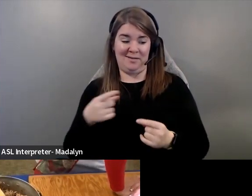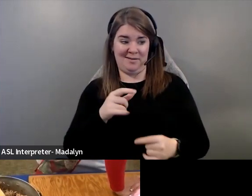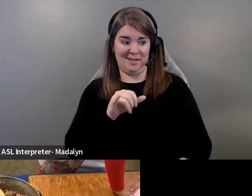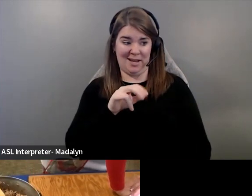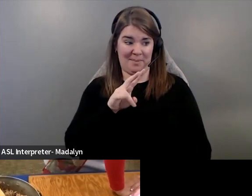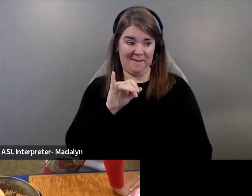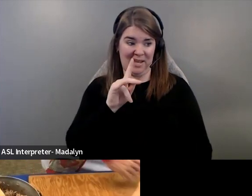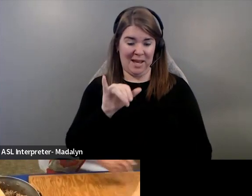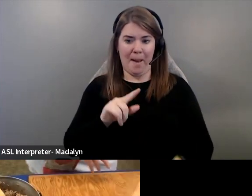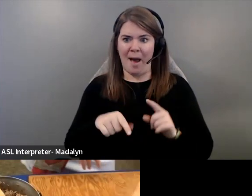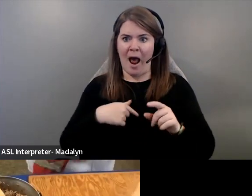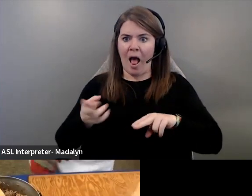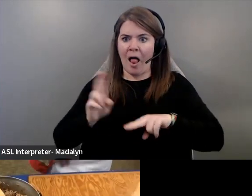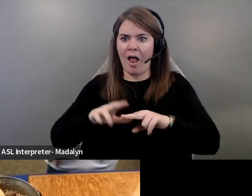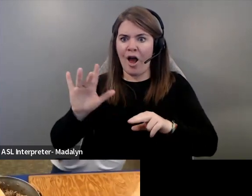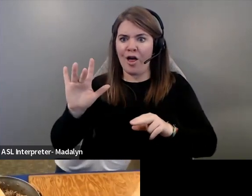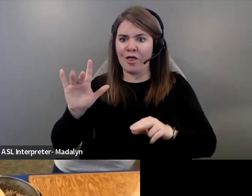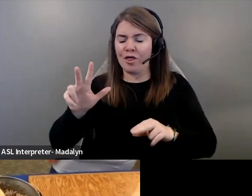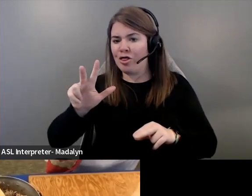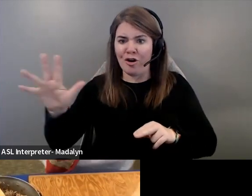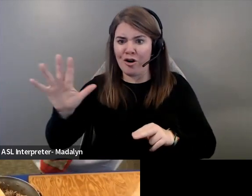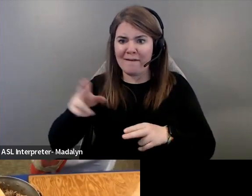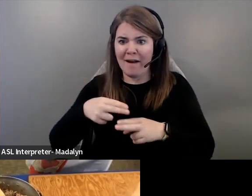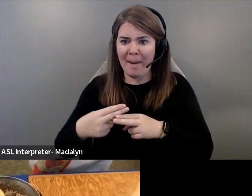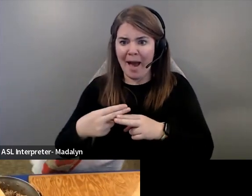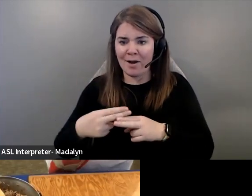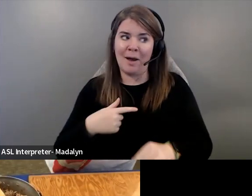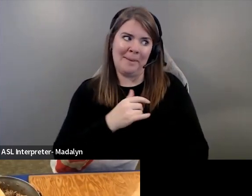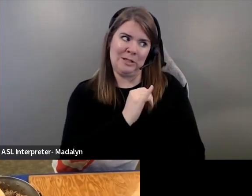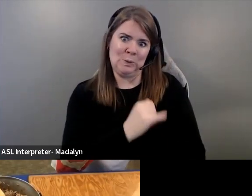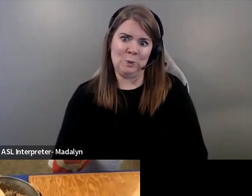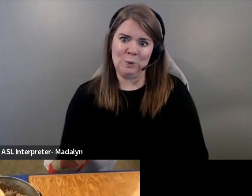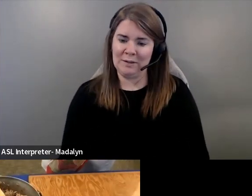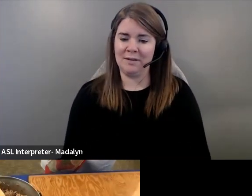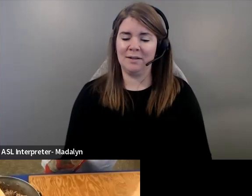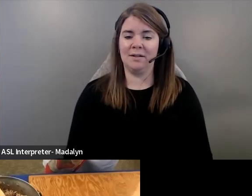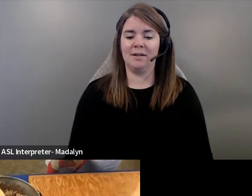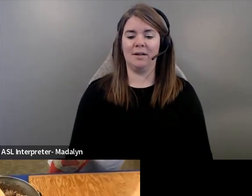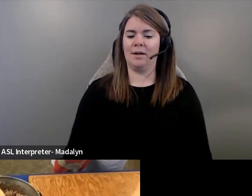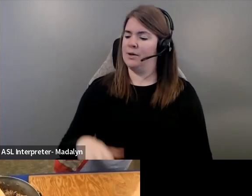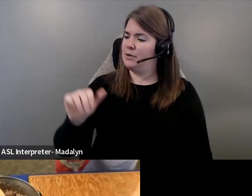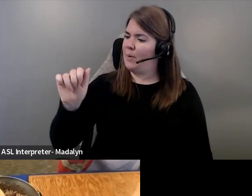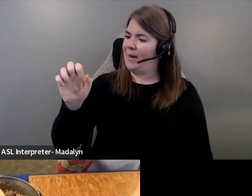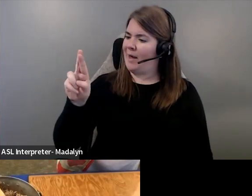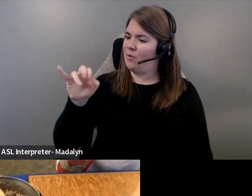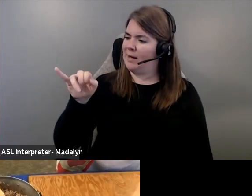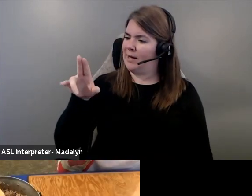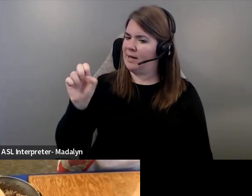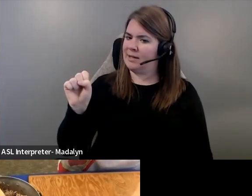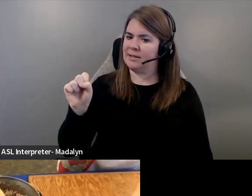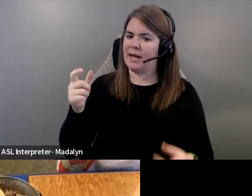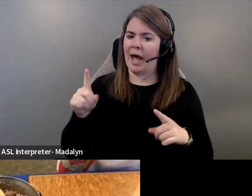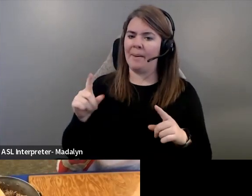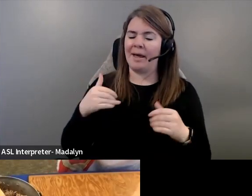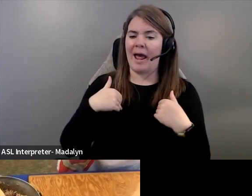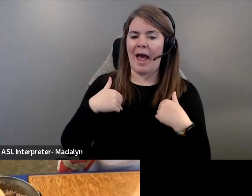35 pounds. I did too. I gained weight, that's for sure. Arius, there's this, it's a spin